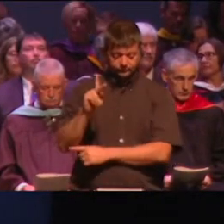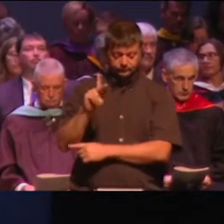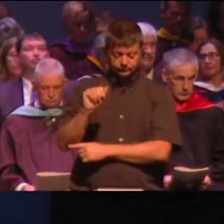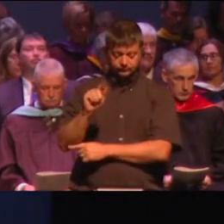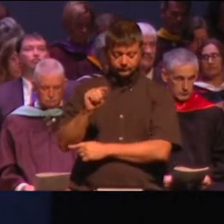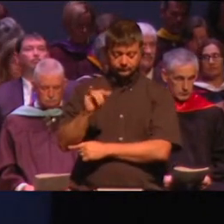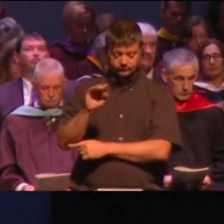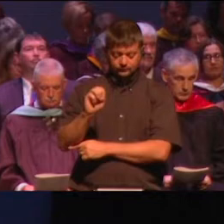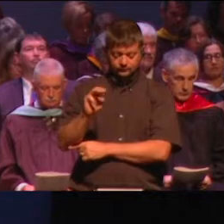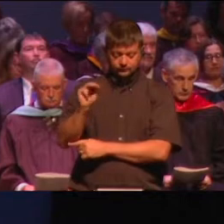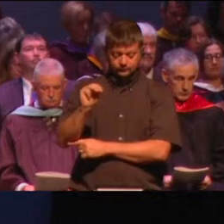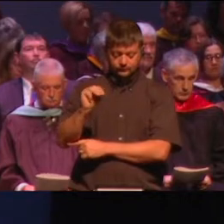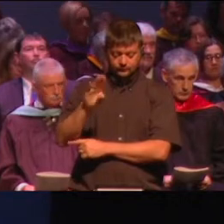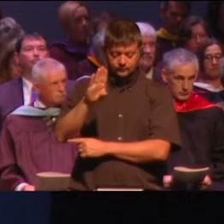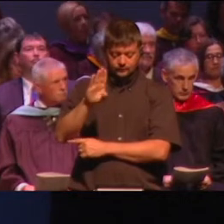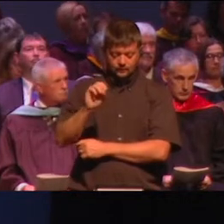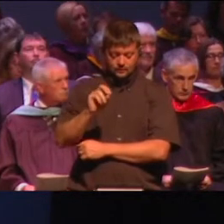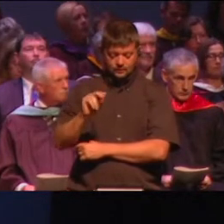Katie M. Boone.